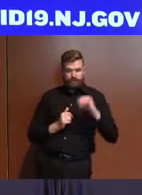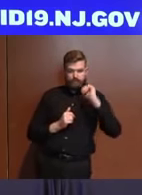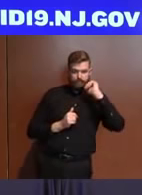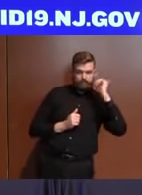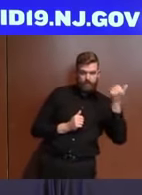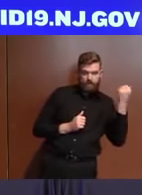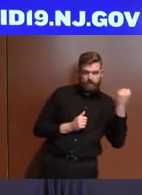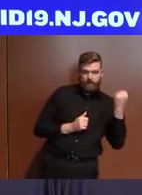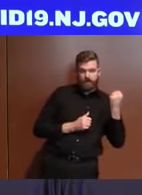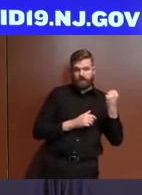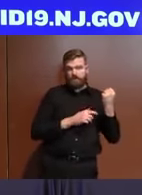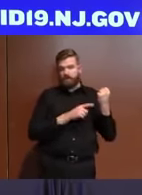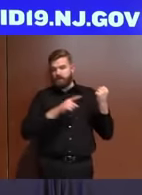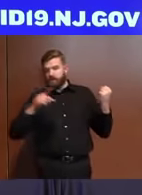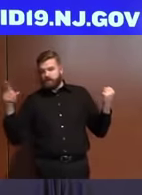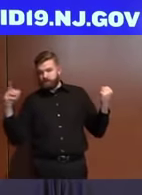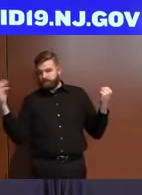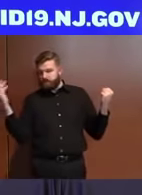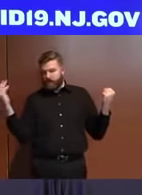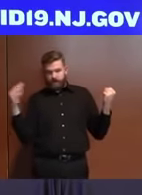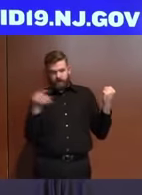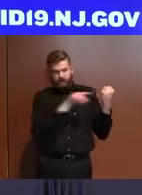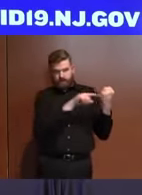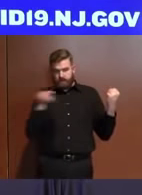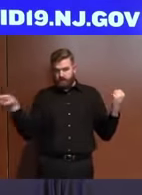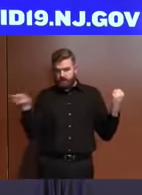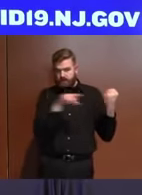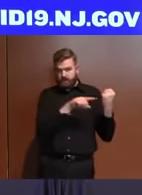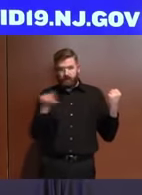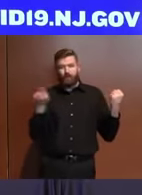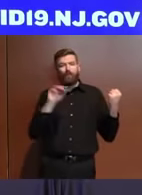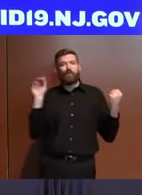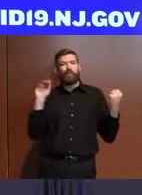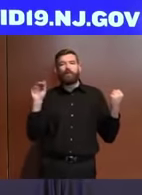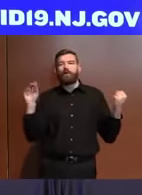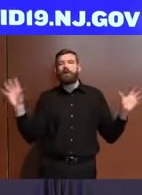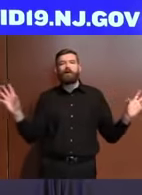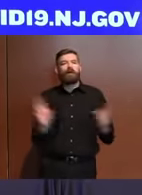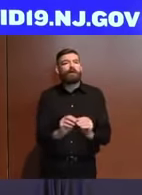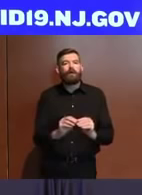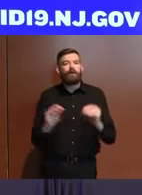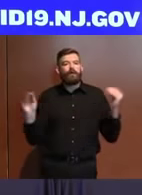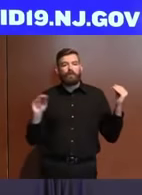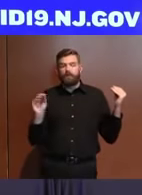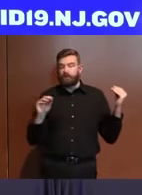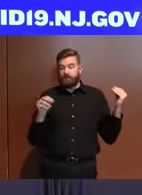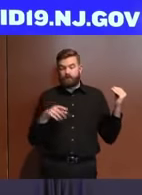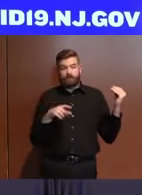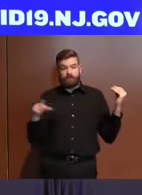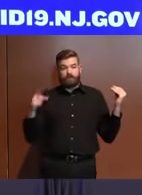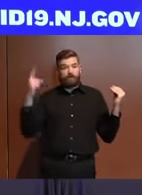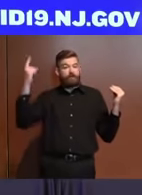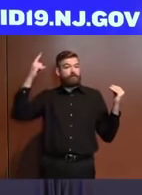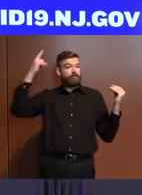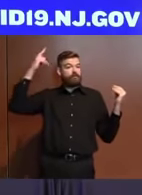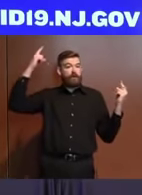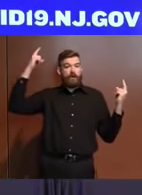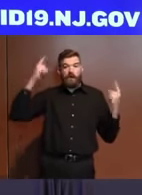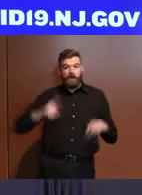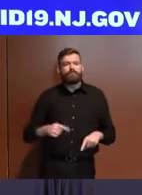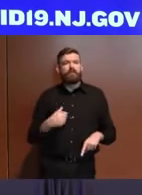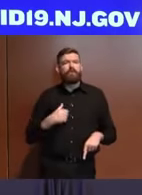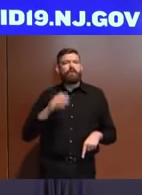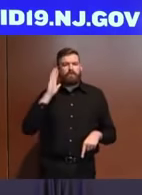give you the readout of the information on Sunday that is material, I will